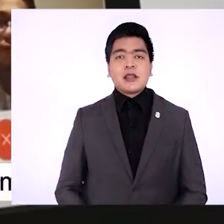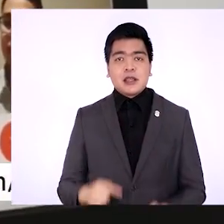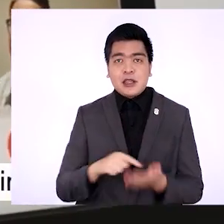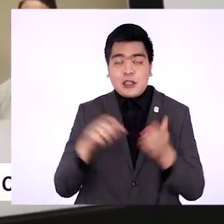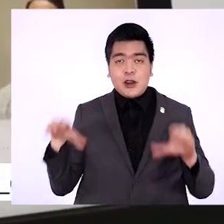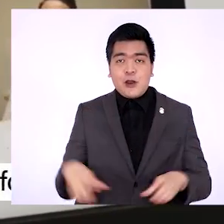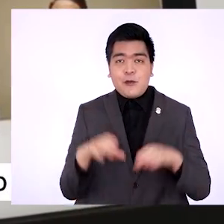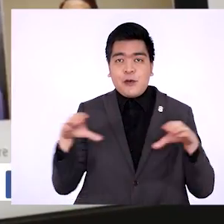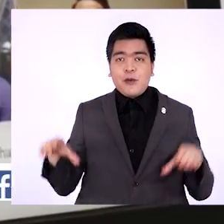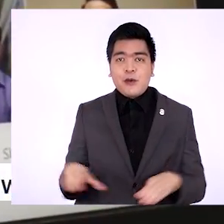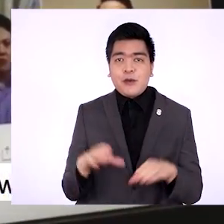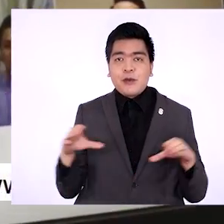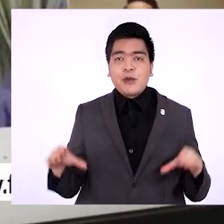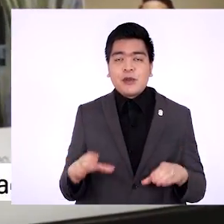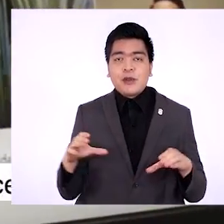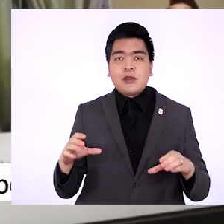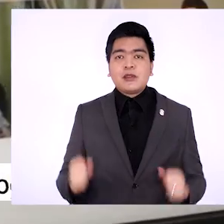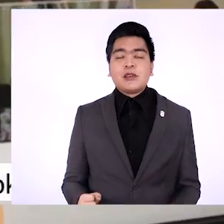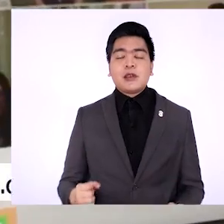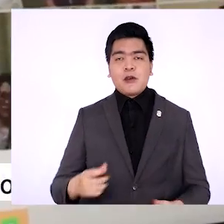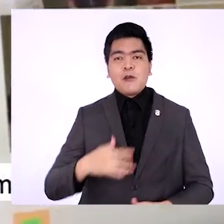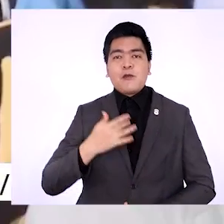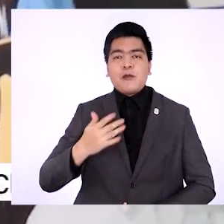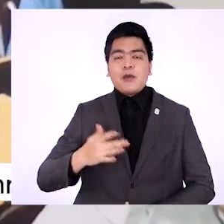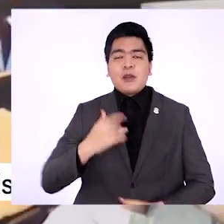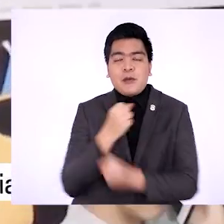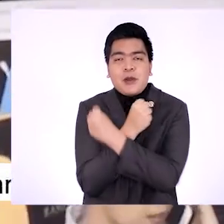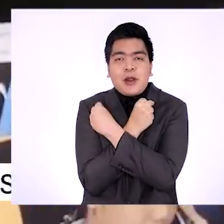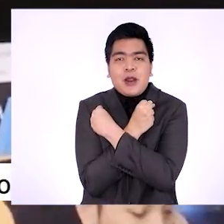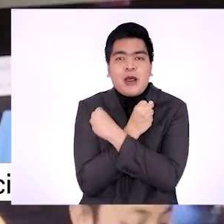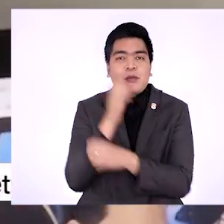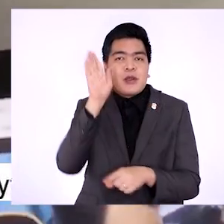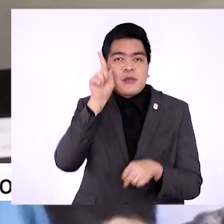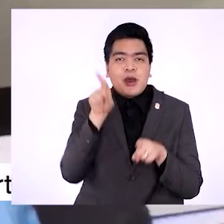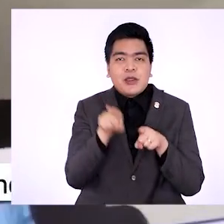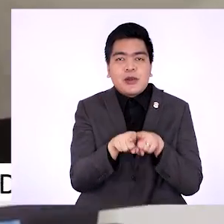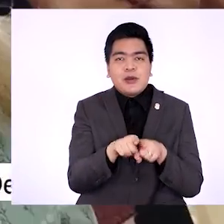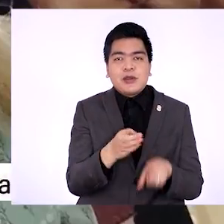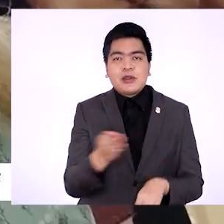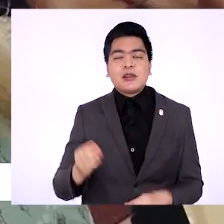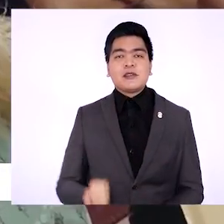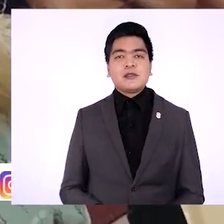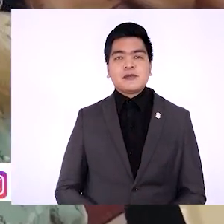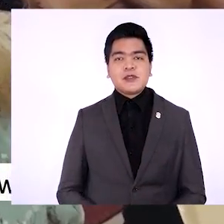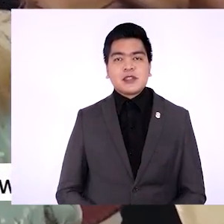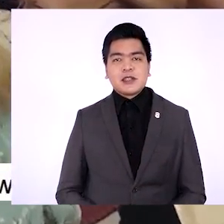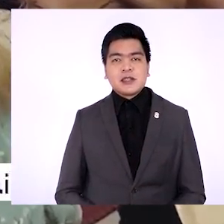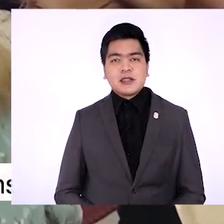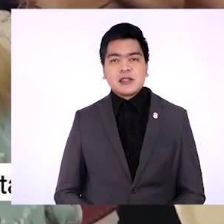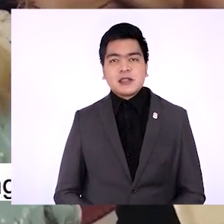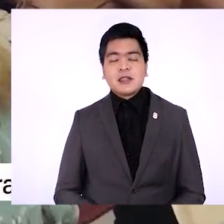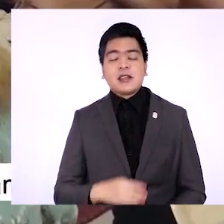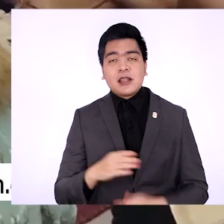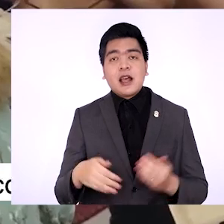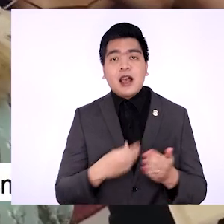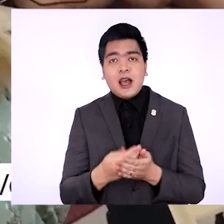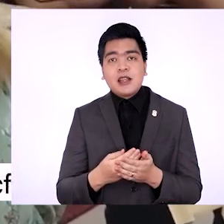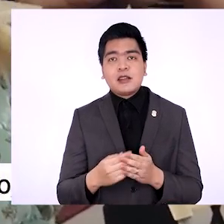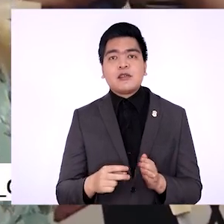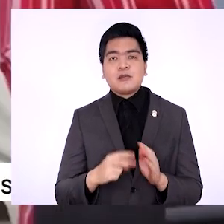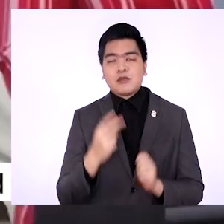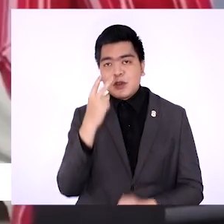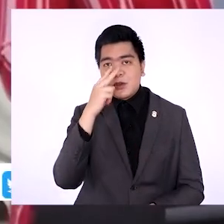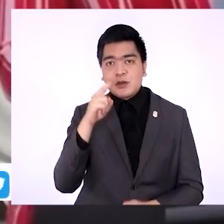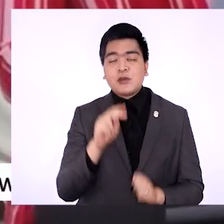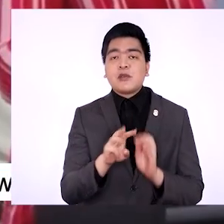was filled with spirit of brotherhood, and as the activity concluded, everyone exited the video conferencing with more